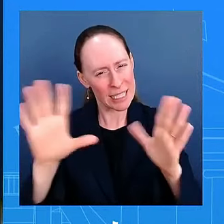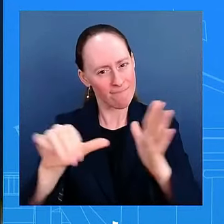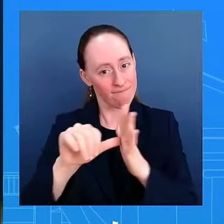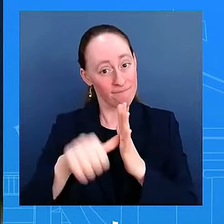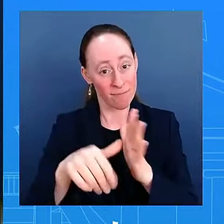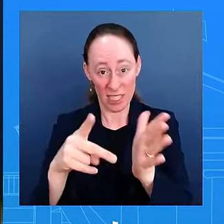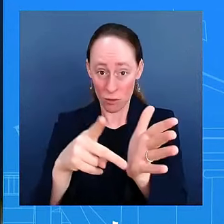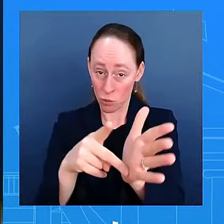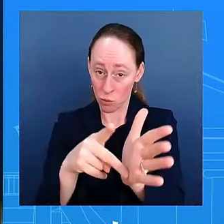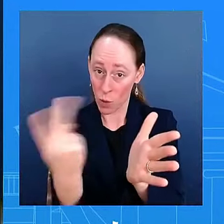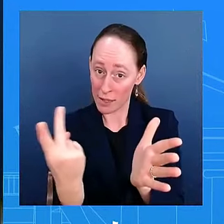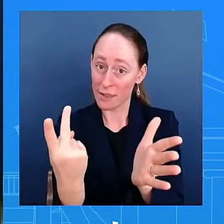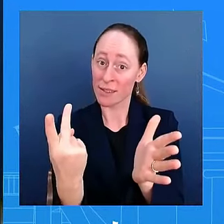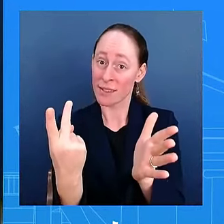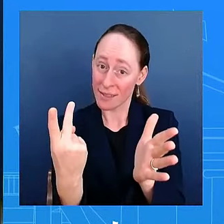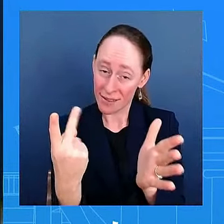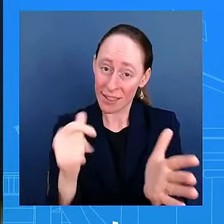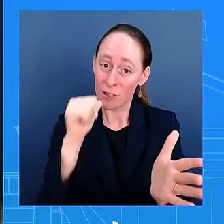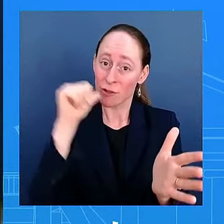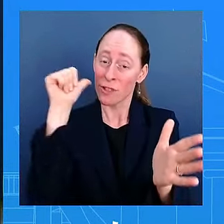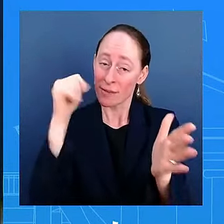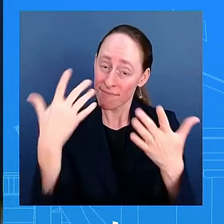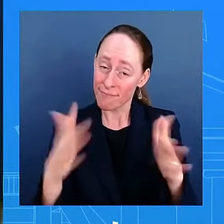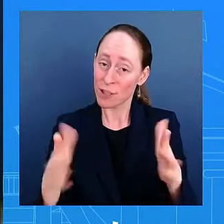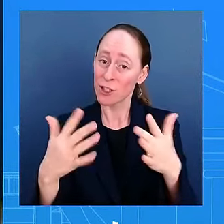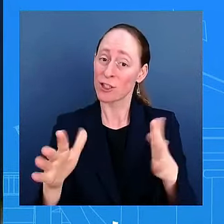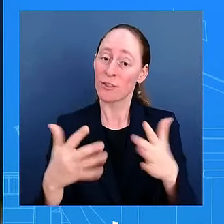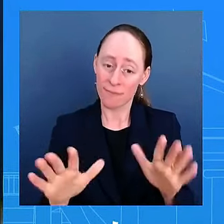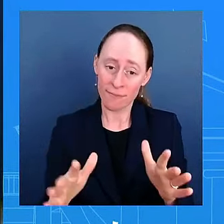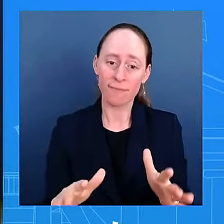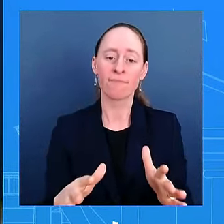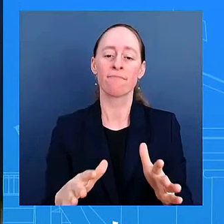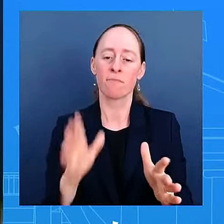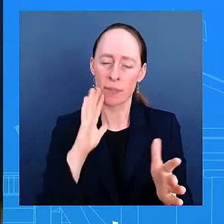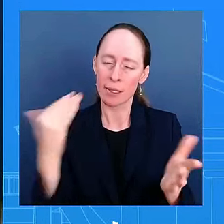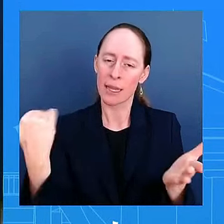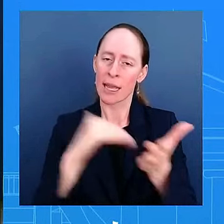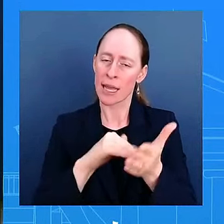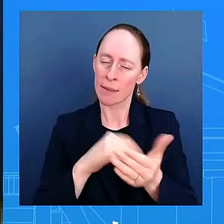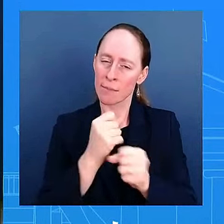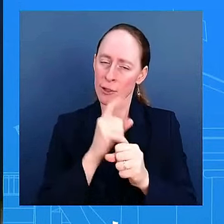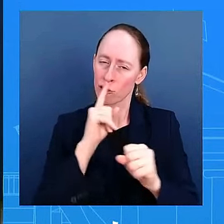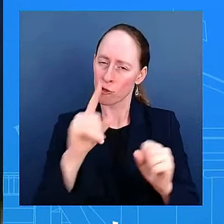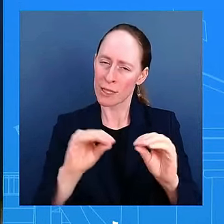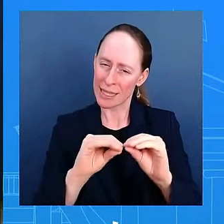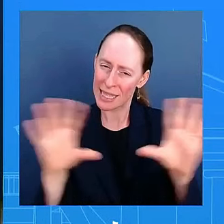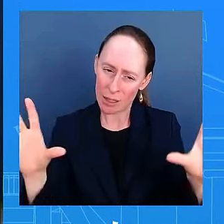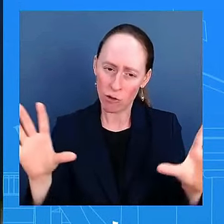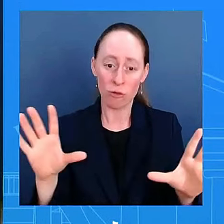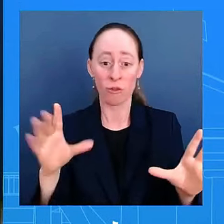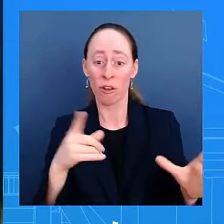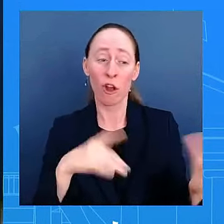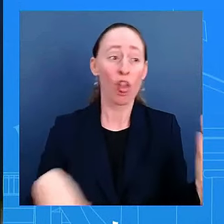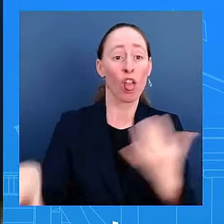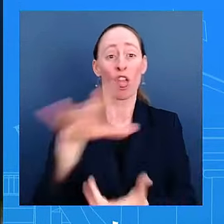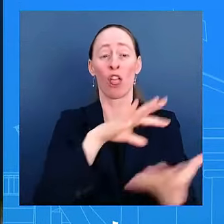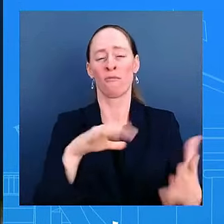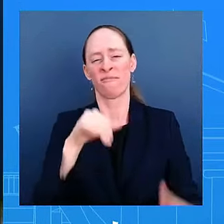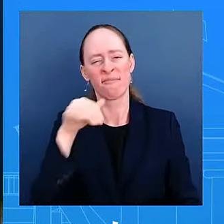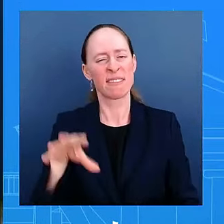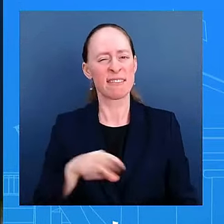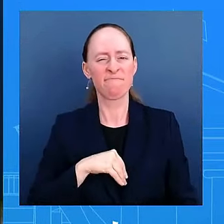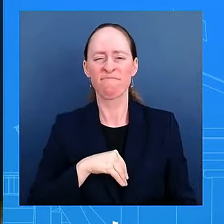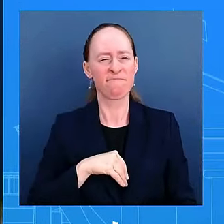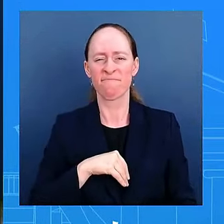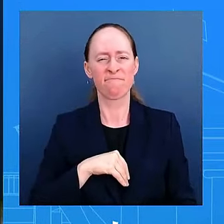public. And so we're going to be very, very clear. It is unacceptable. But the calls that the president made today was about making sure